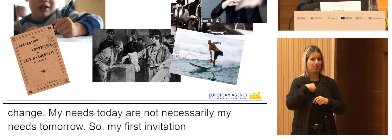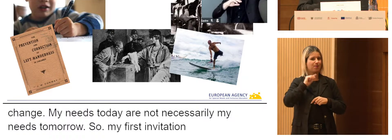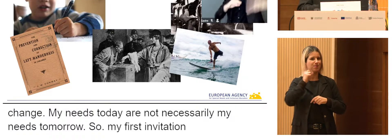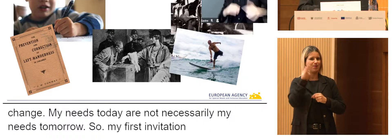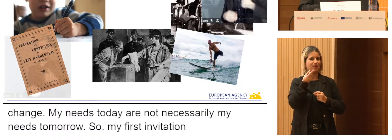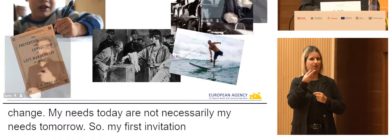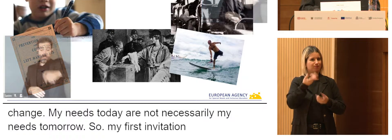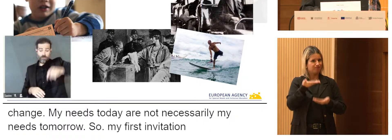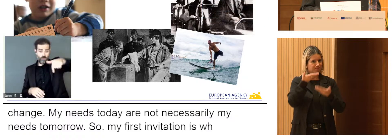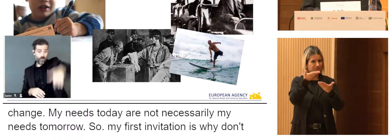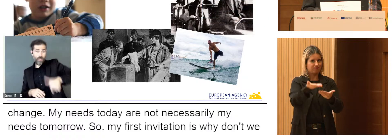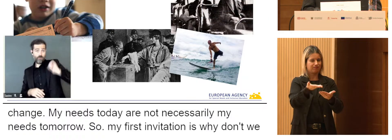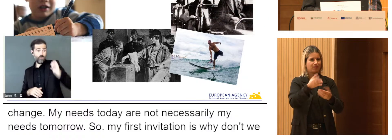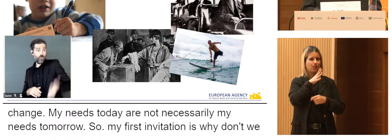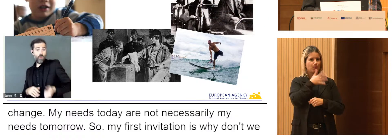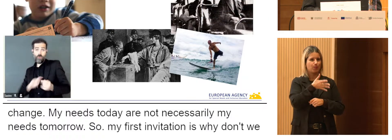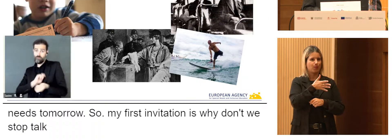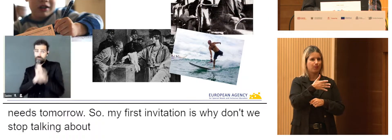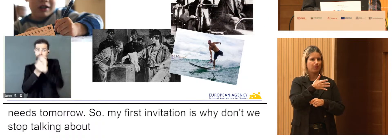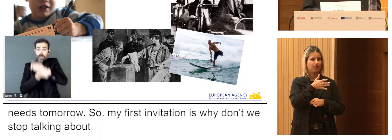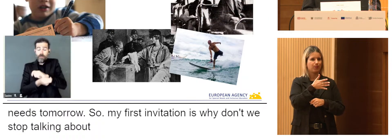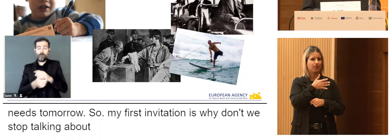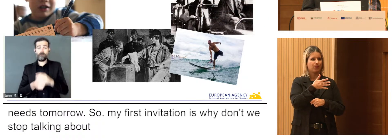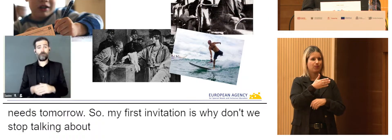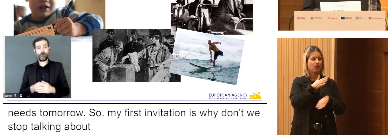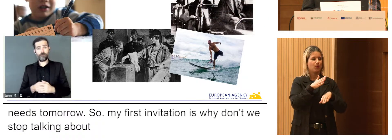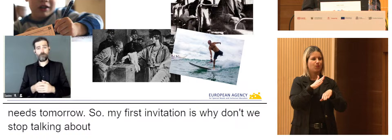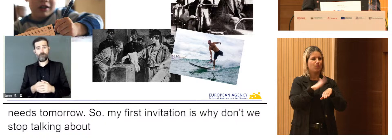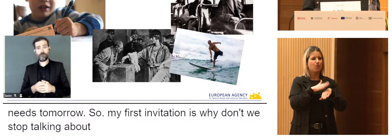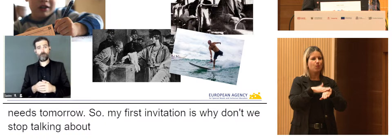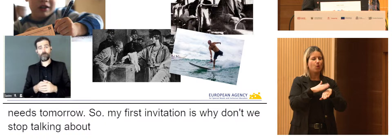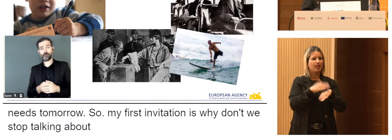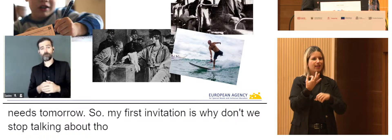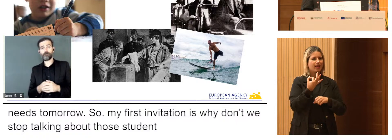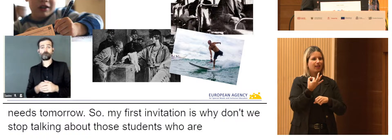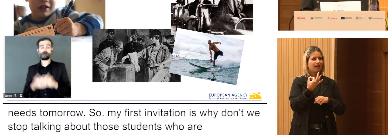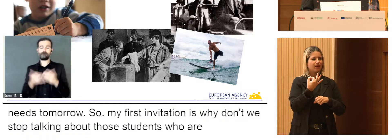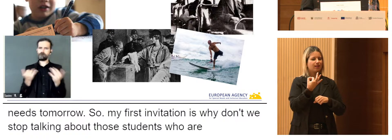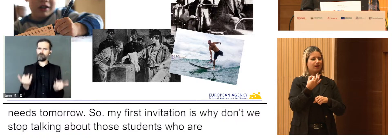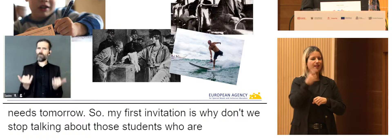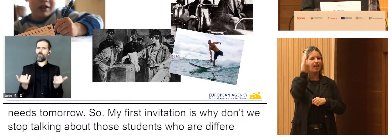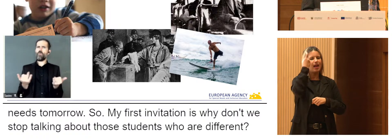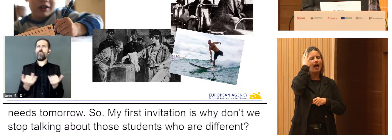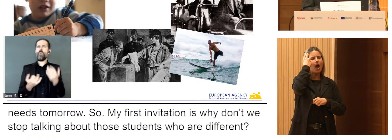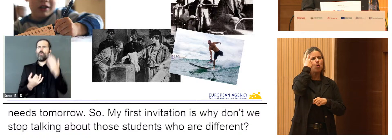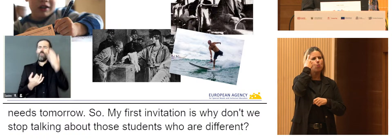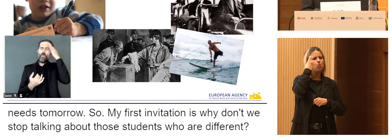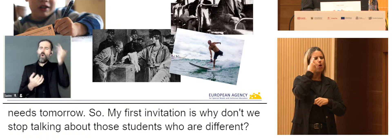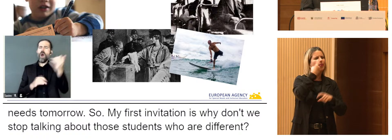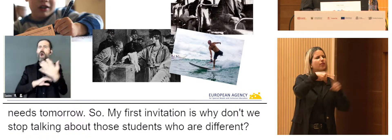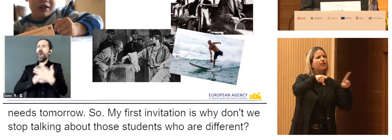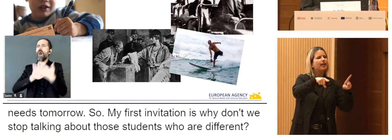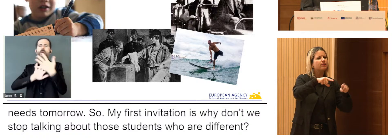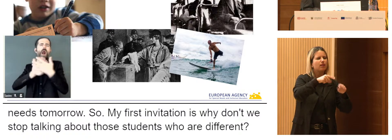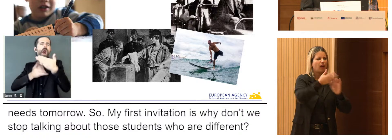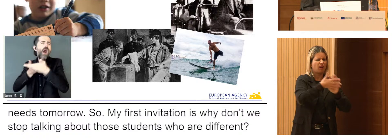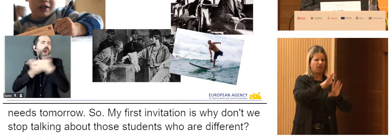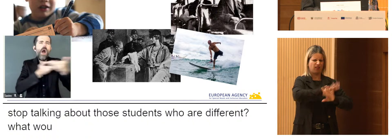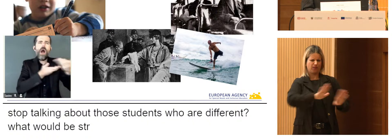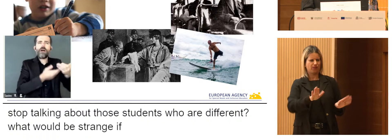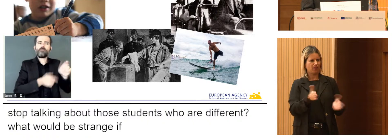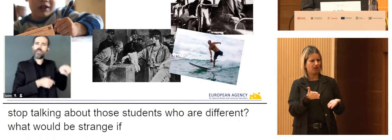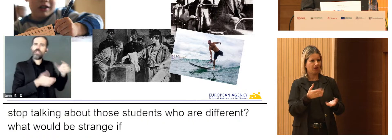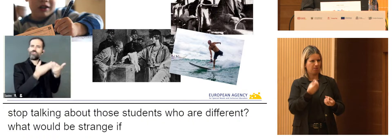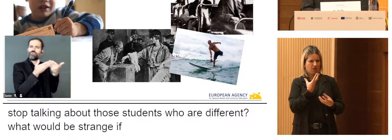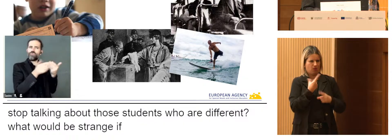why don't we stop talking about those students who are different? What would be strange if we would